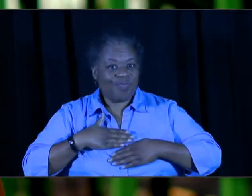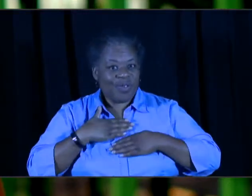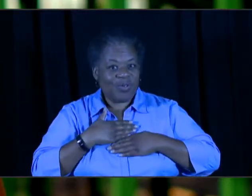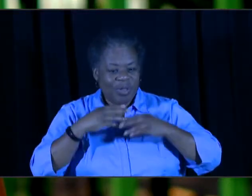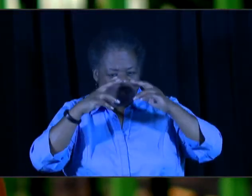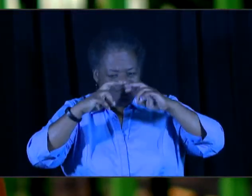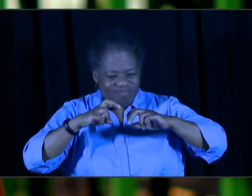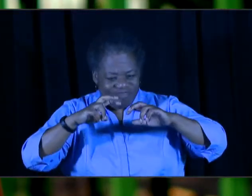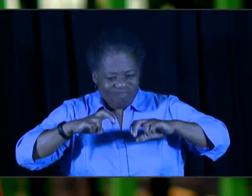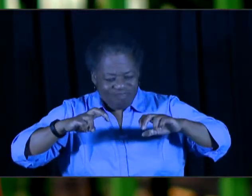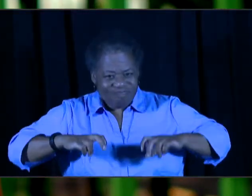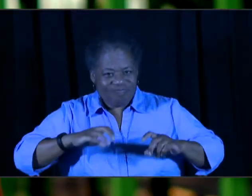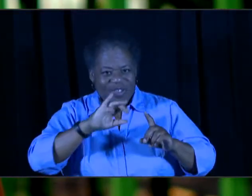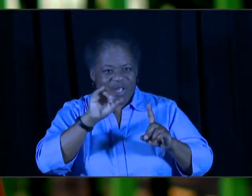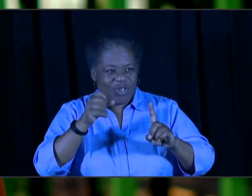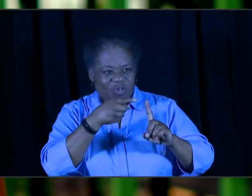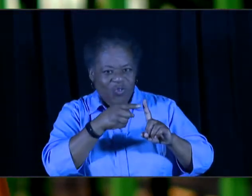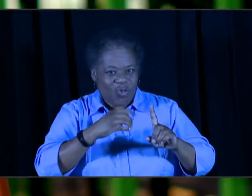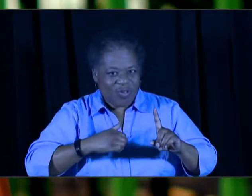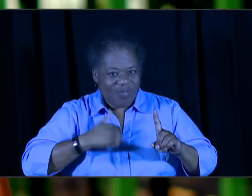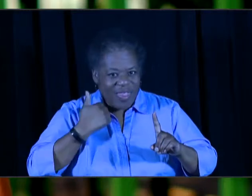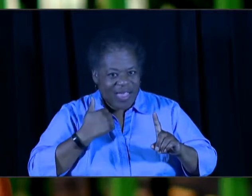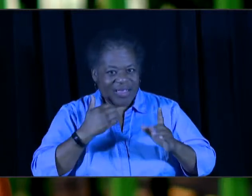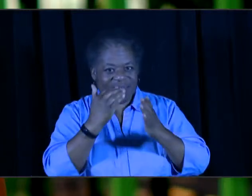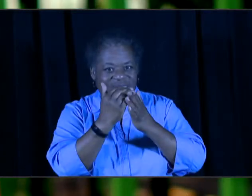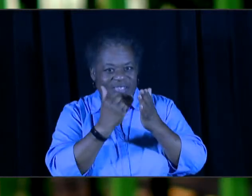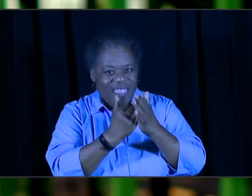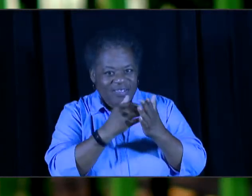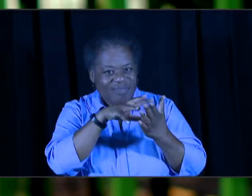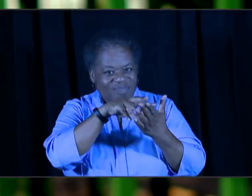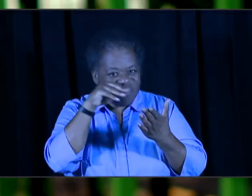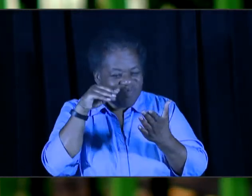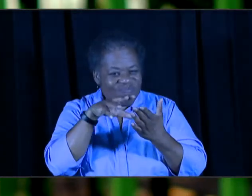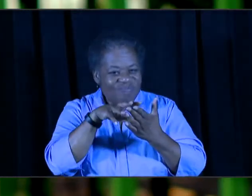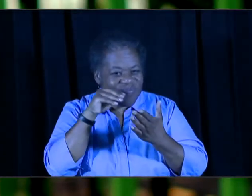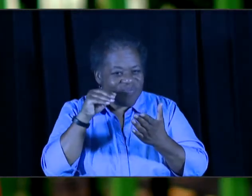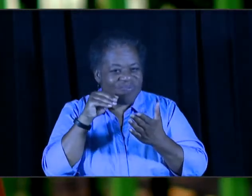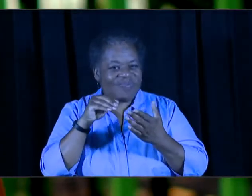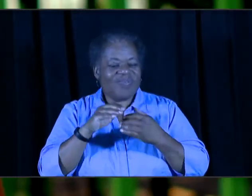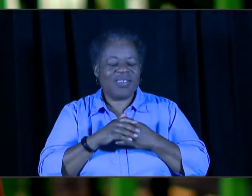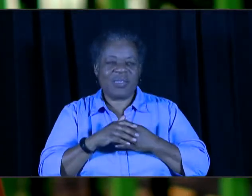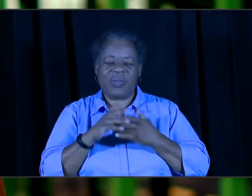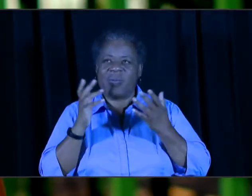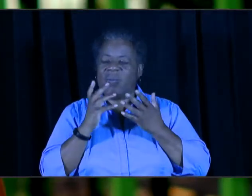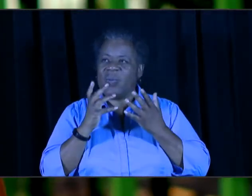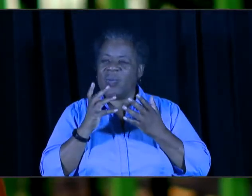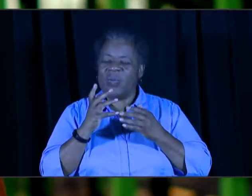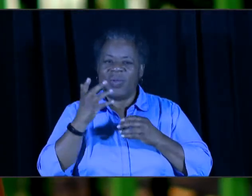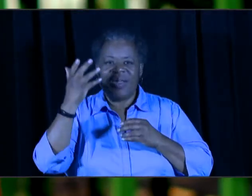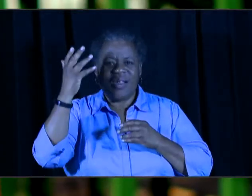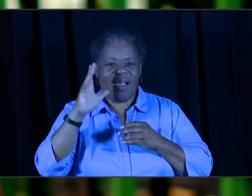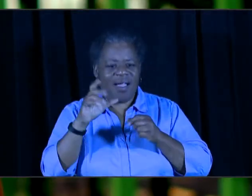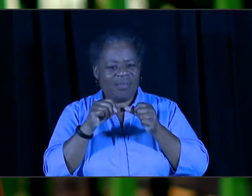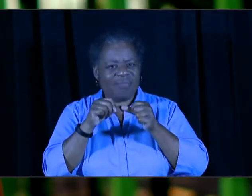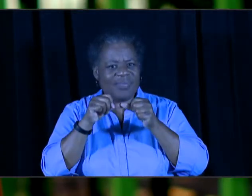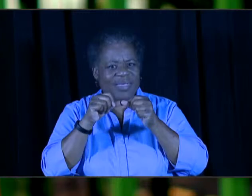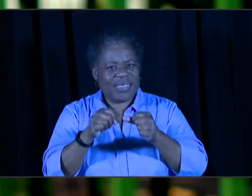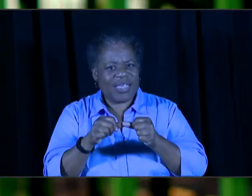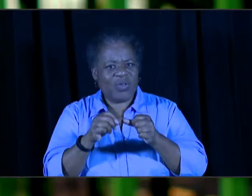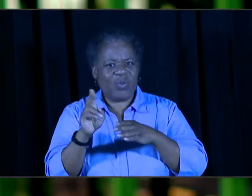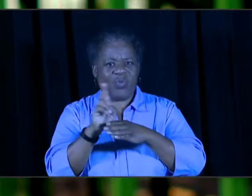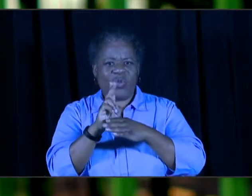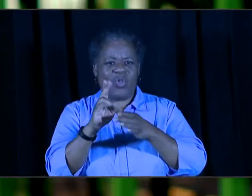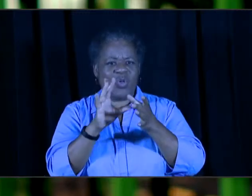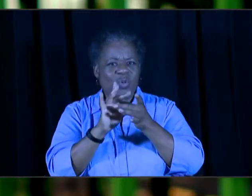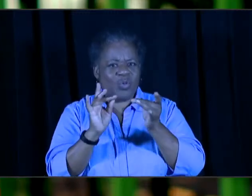at Joseph's life and the lessons we can learn from it. It never fails to amaze me how God continues to use stories we may